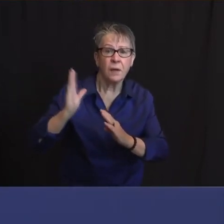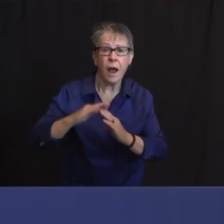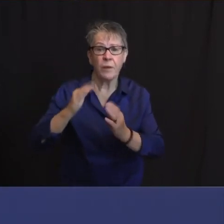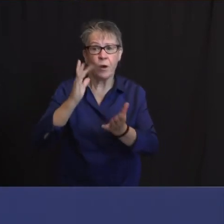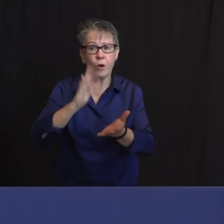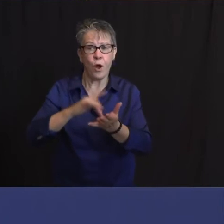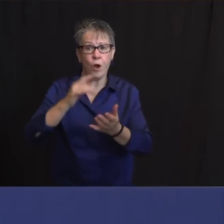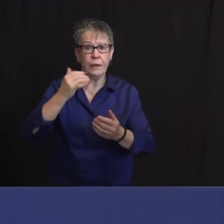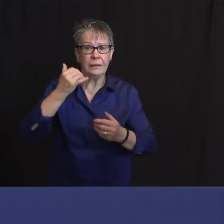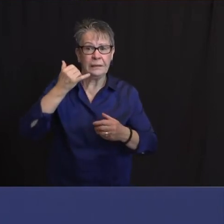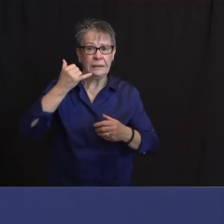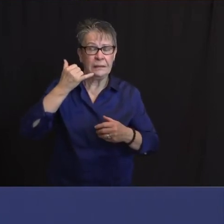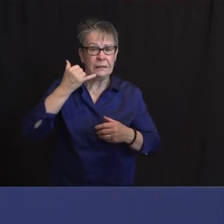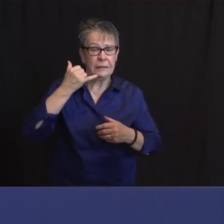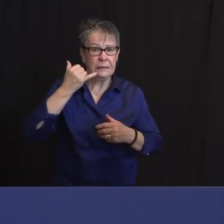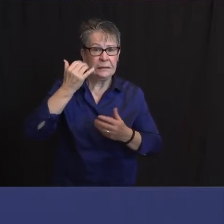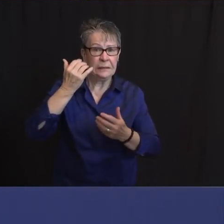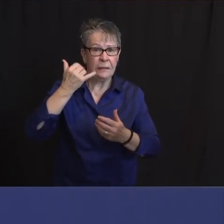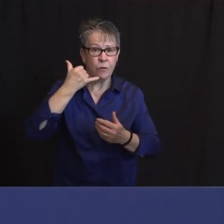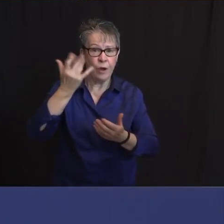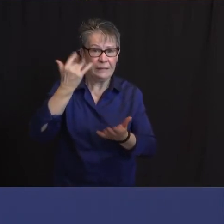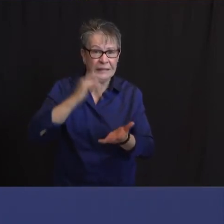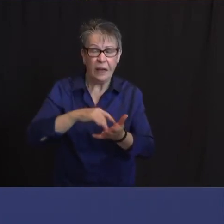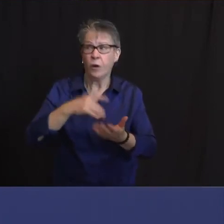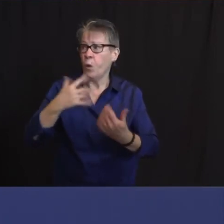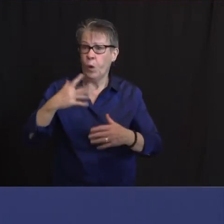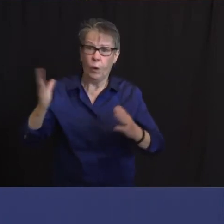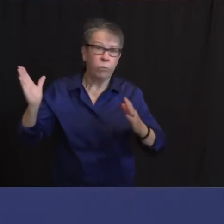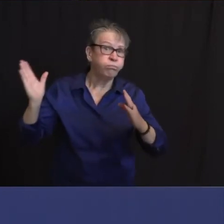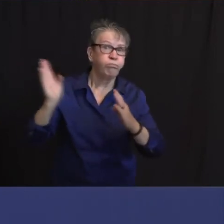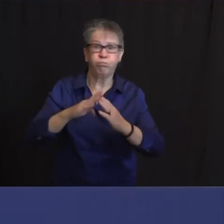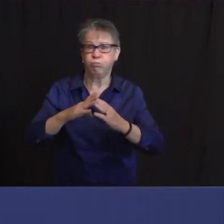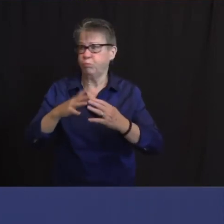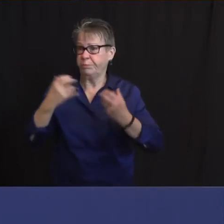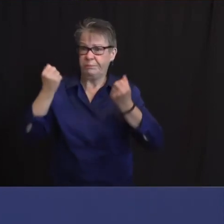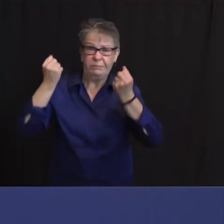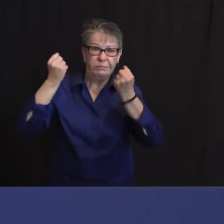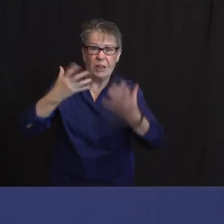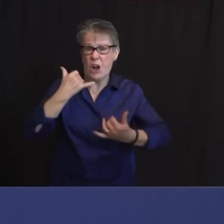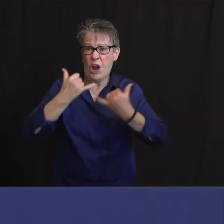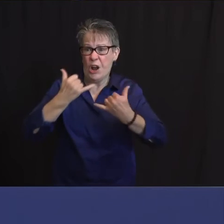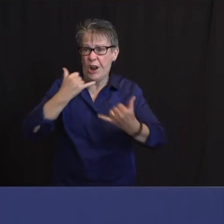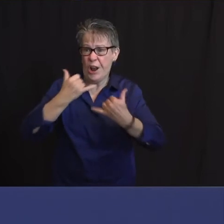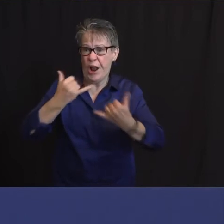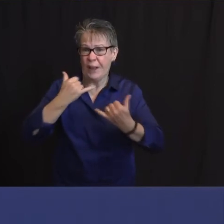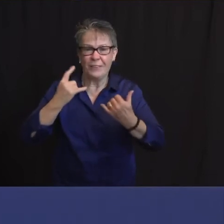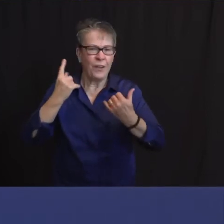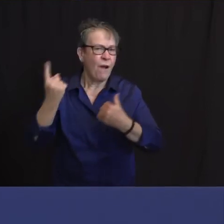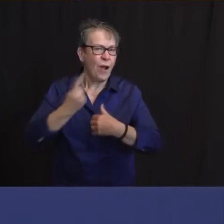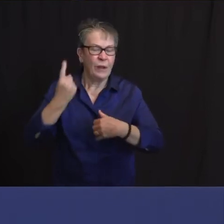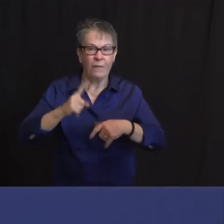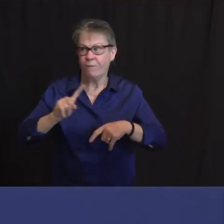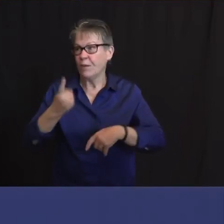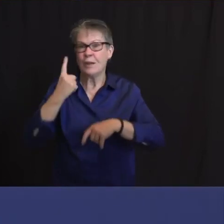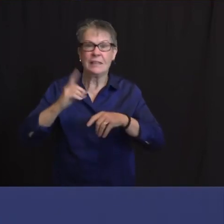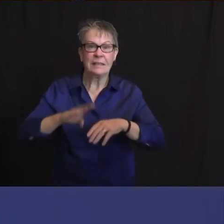down to some sort of, just with the passage of time, you're going to get some sort of a normalizing. Secondly, I'm